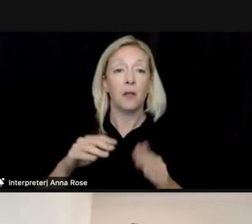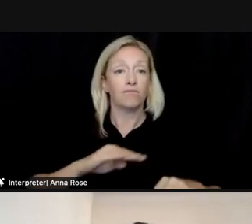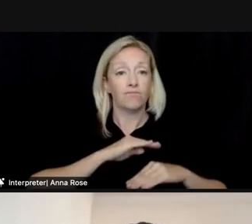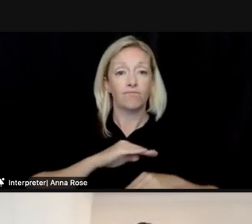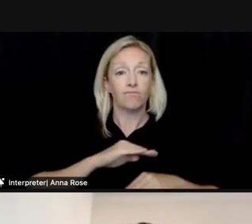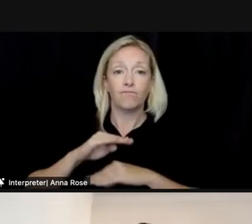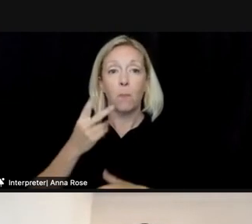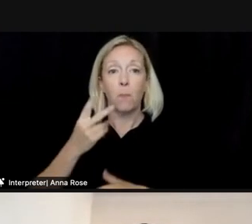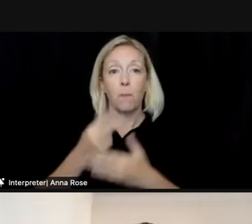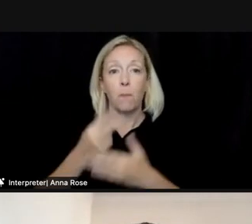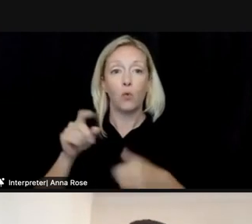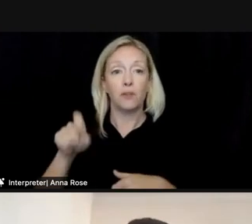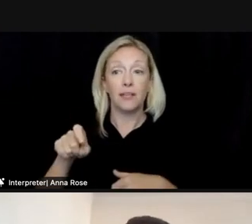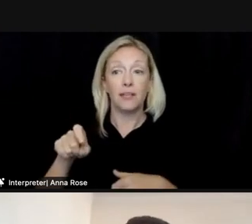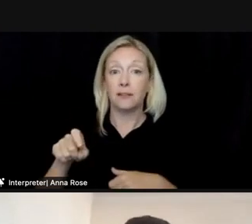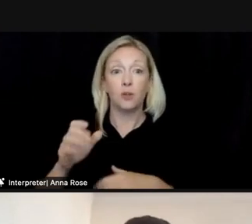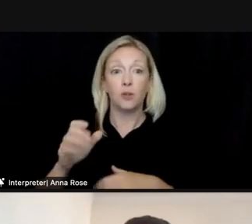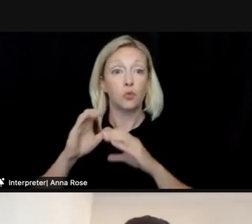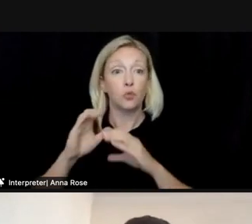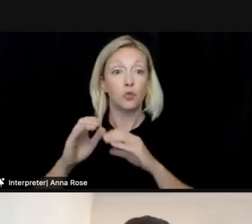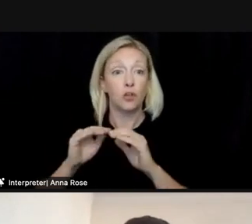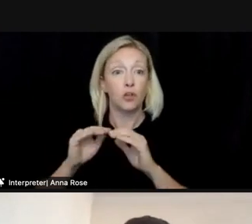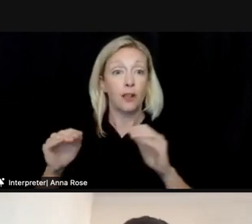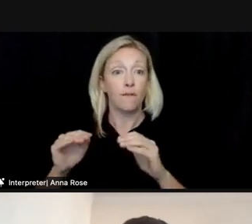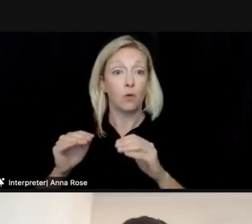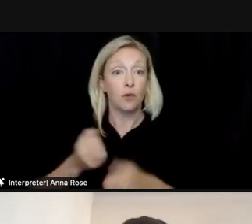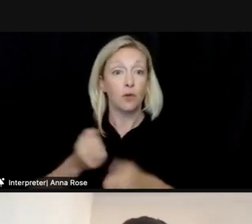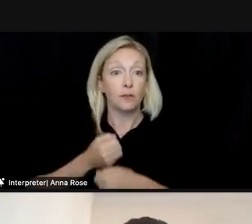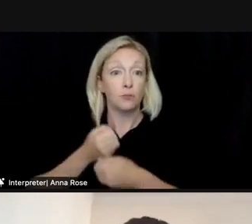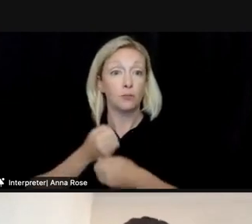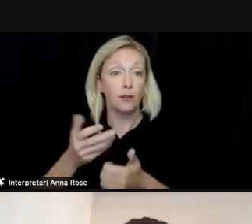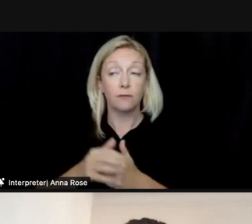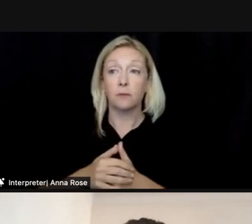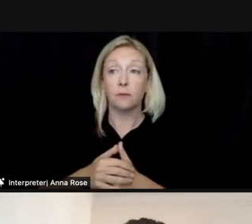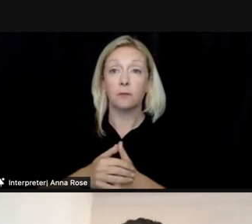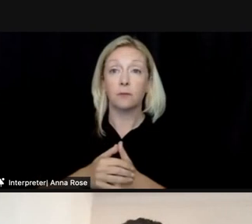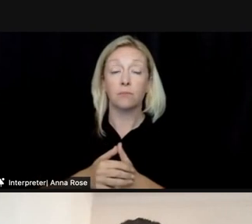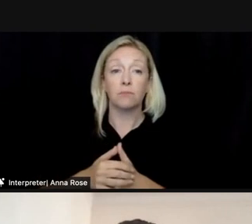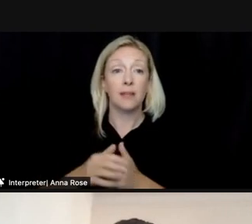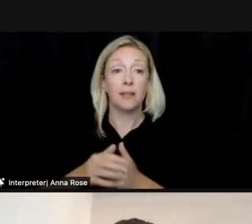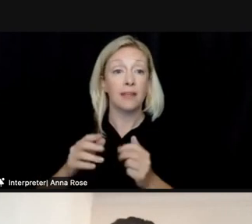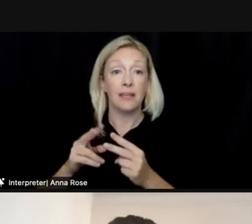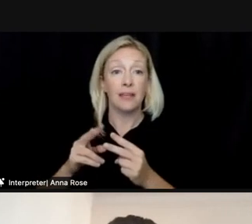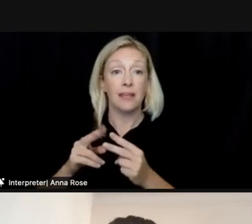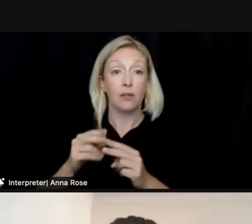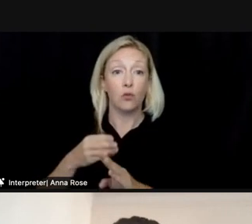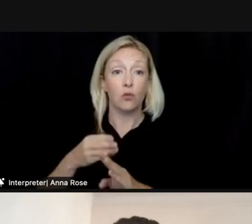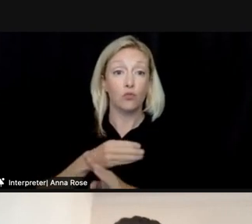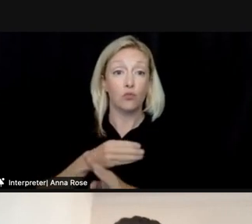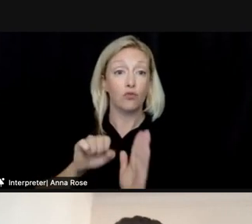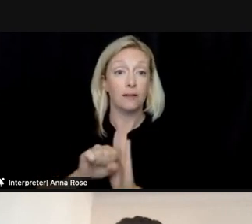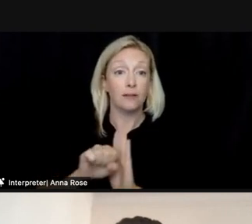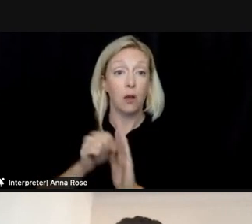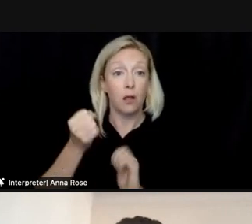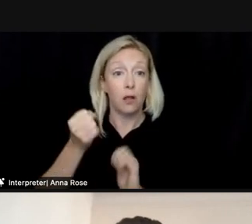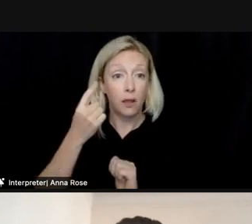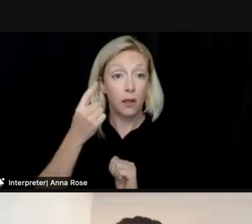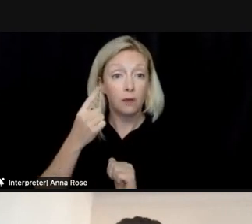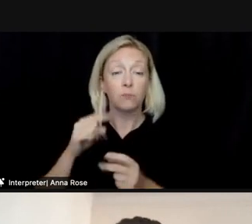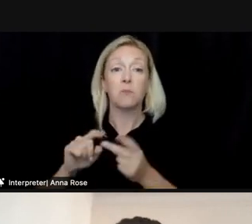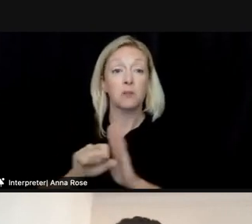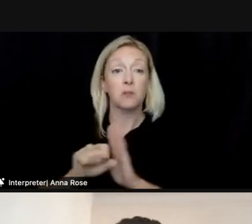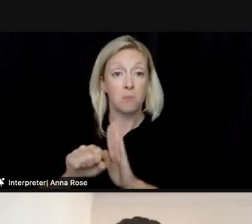expressive communication level access. Either they're a pre-symbolic or a symbolic language user, pre-linguistic or linguistic. You'll see